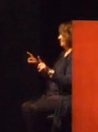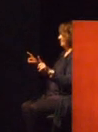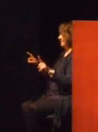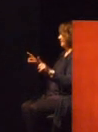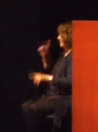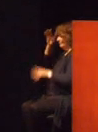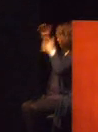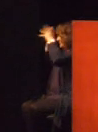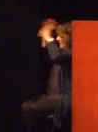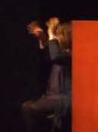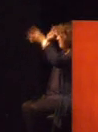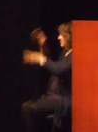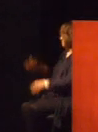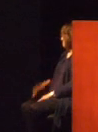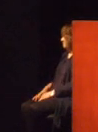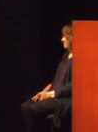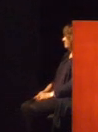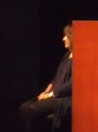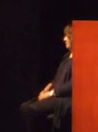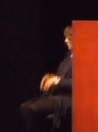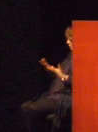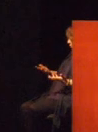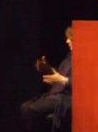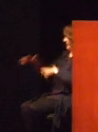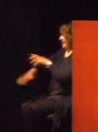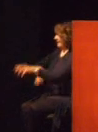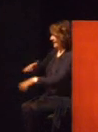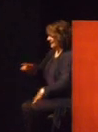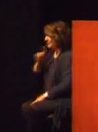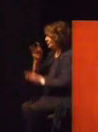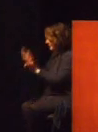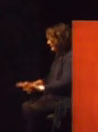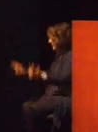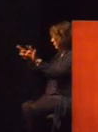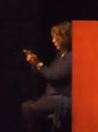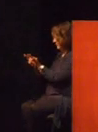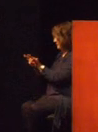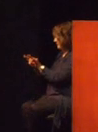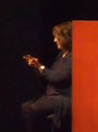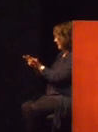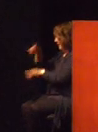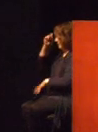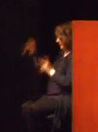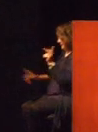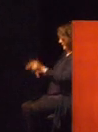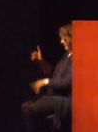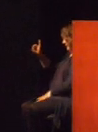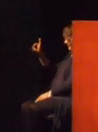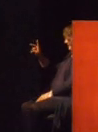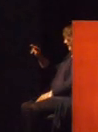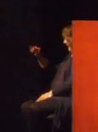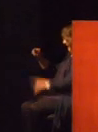but we made it all up, basically. So in anthropology, this is really important because, you know, people are doing DNA